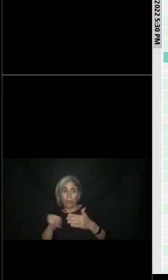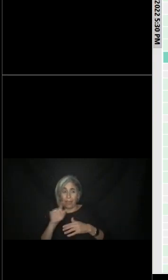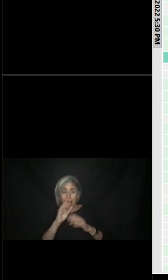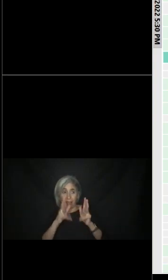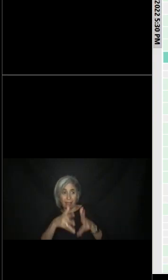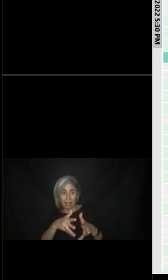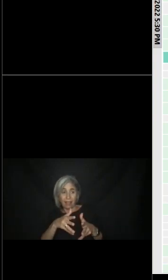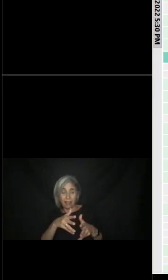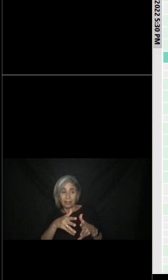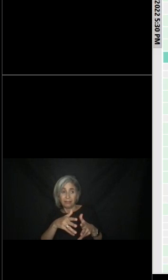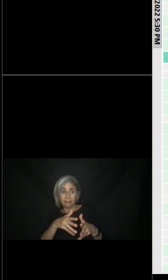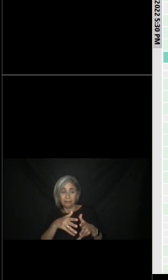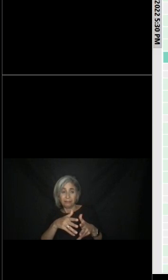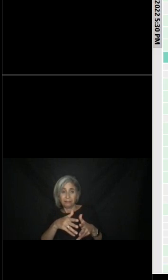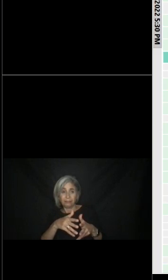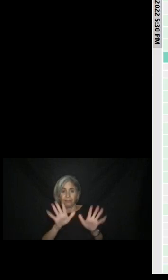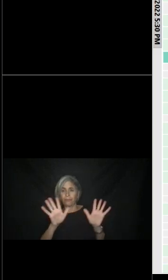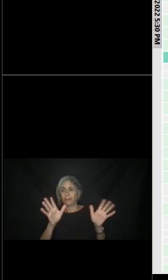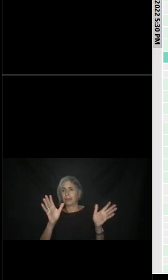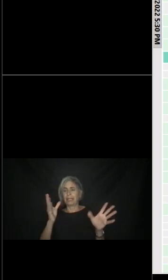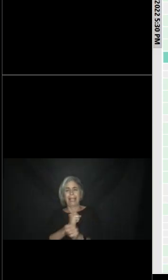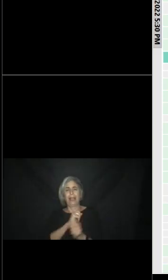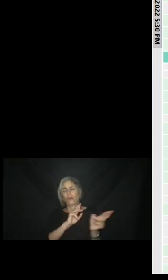right? Get ready.